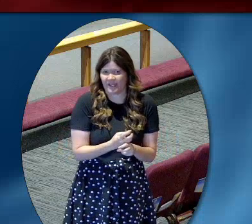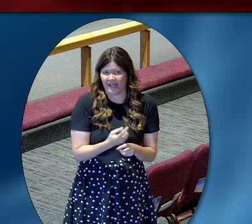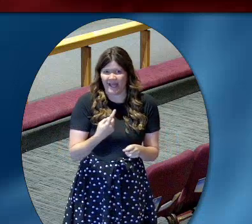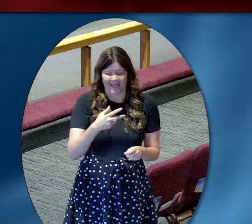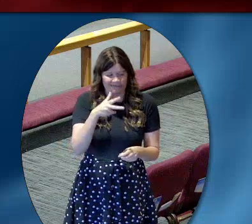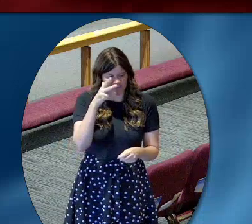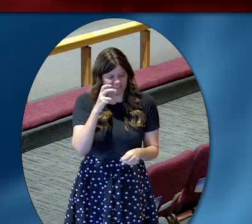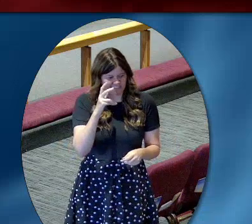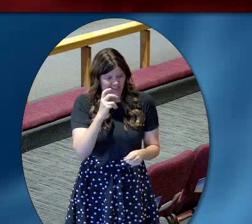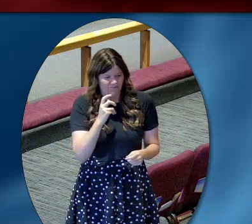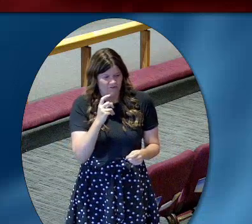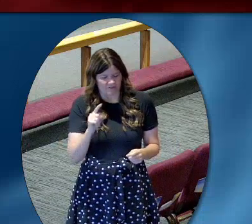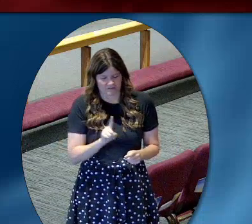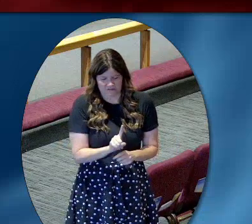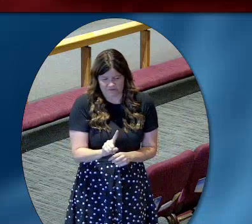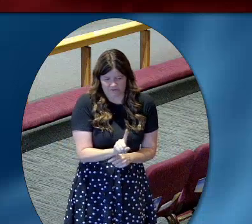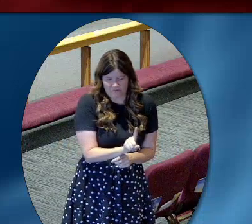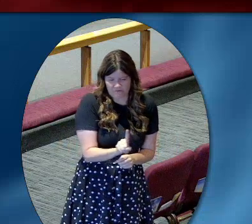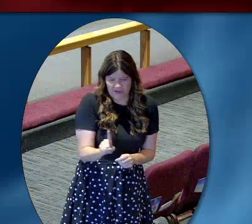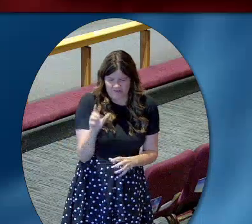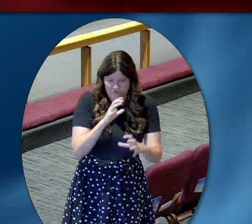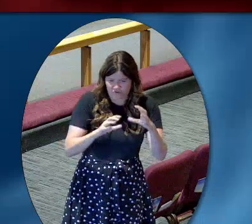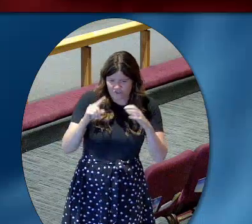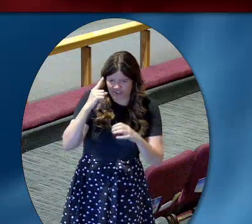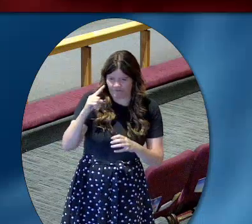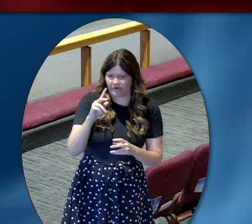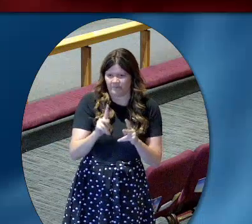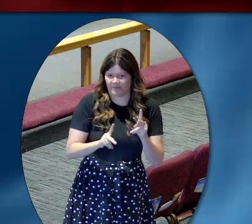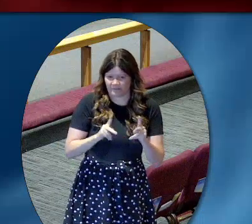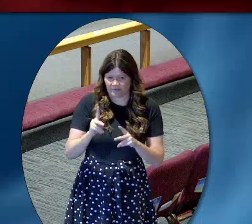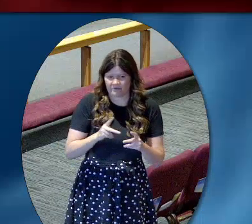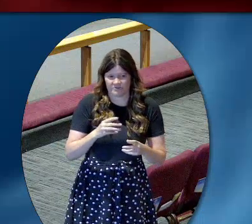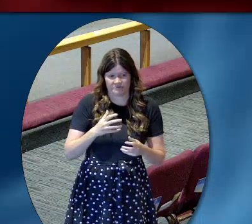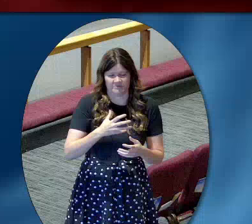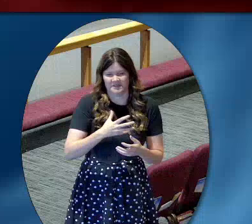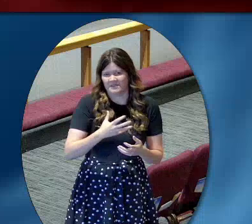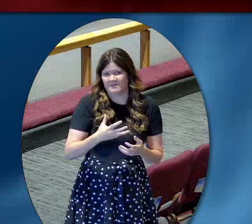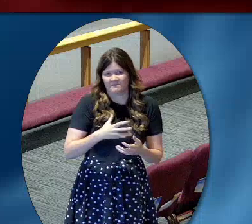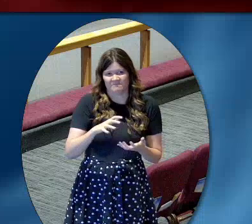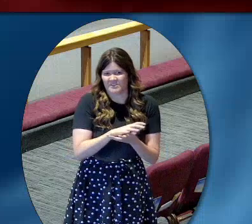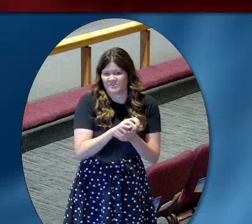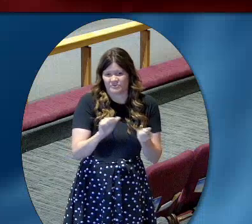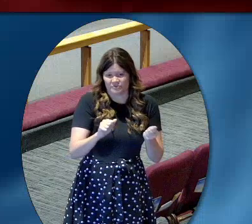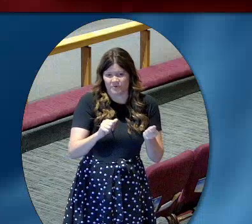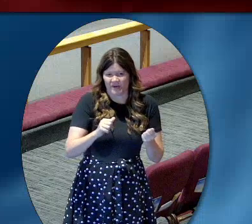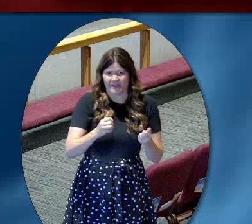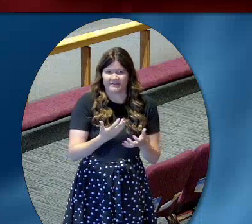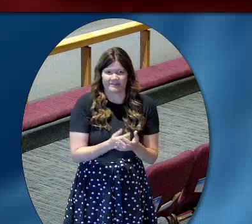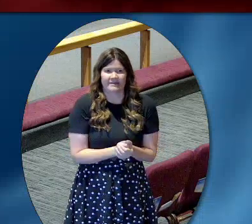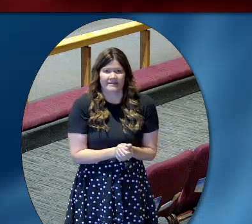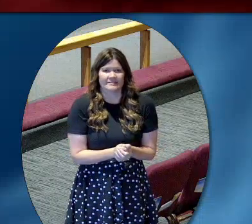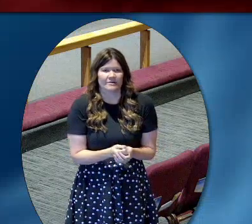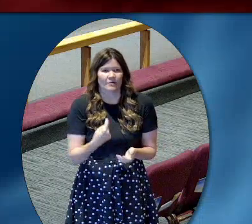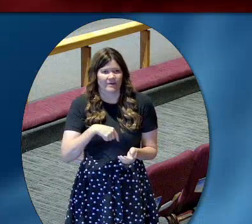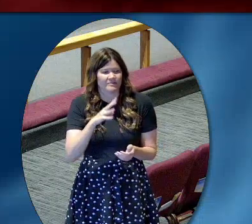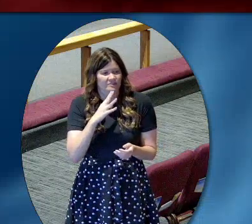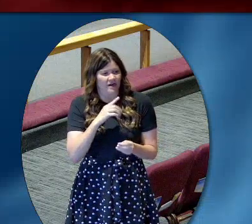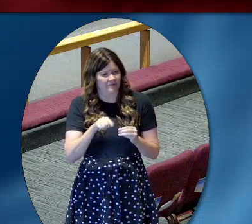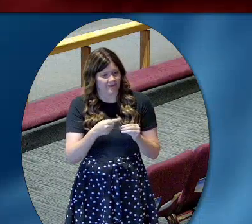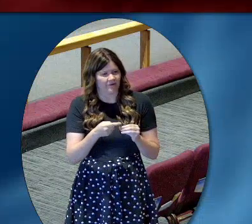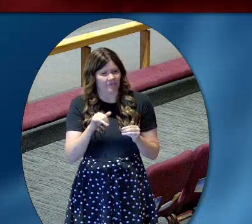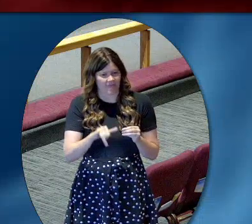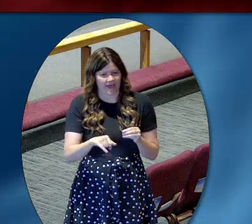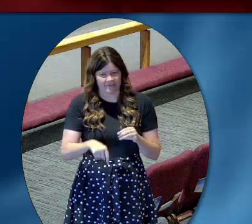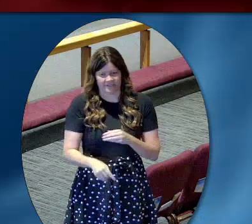prowls around like a roaring lion seeking someone to devour. And St. Peter talks about that in our epistle lesson this morning from 1